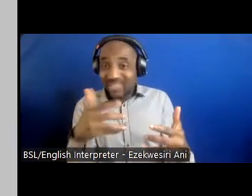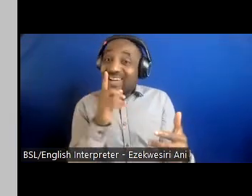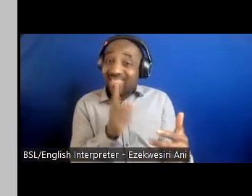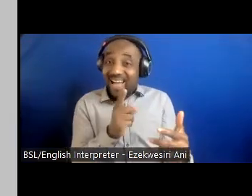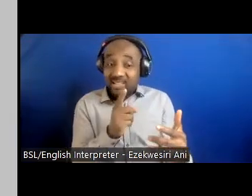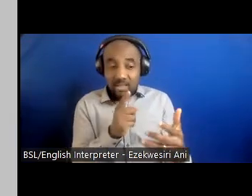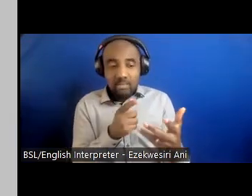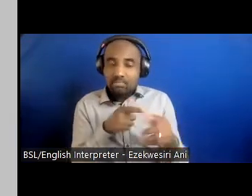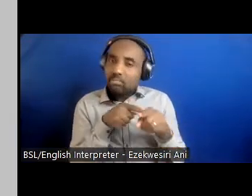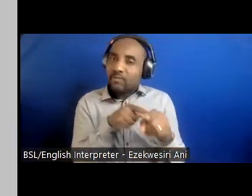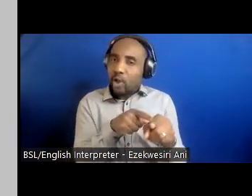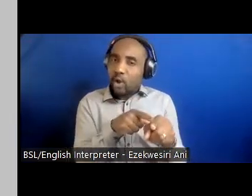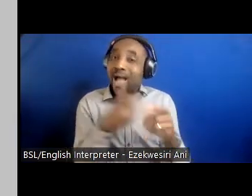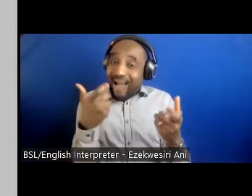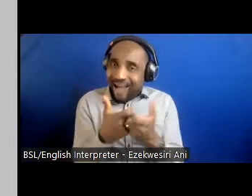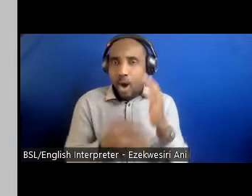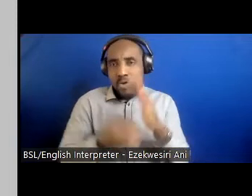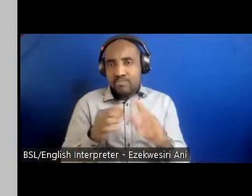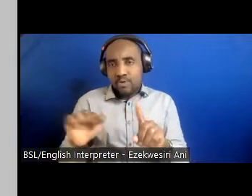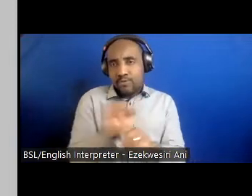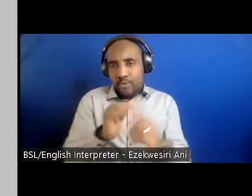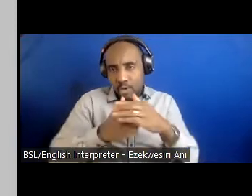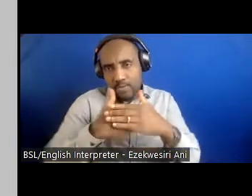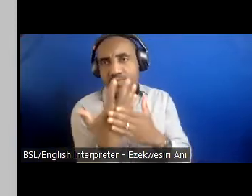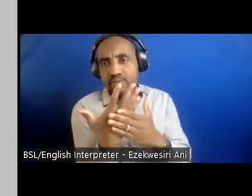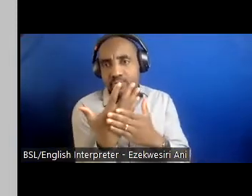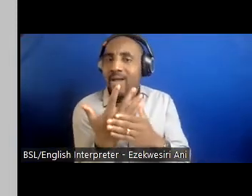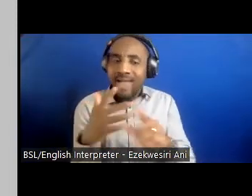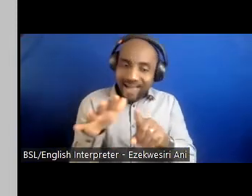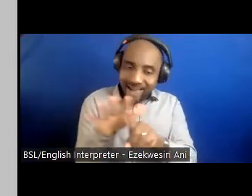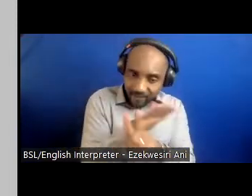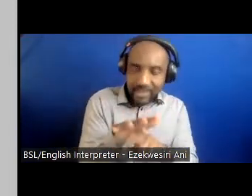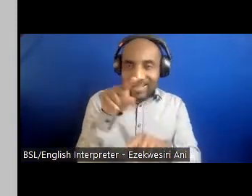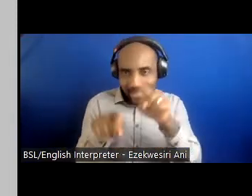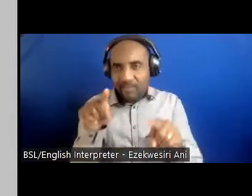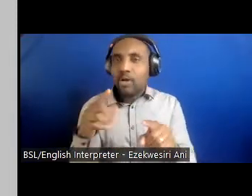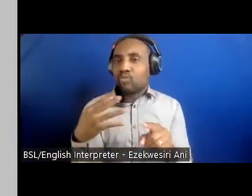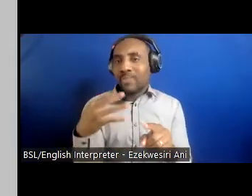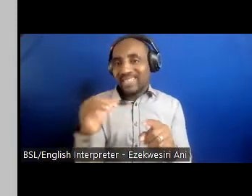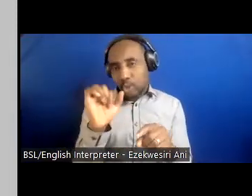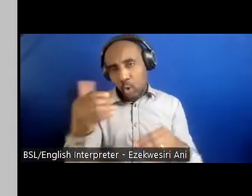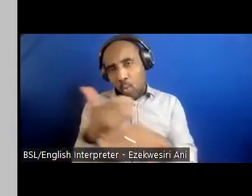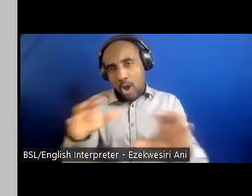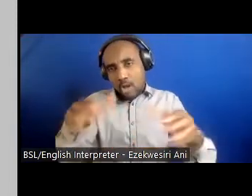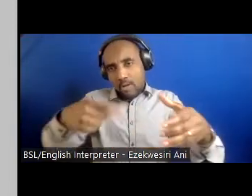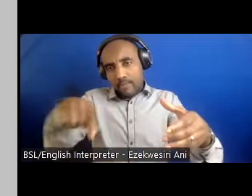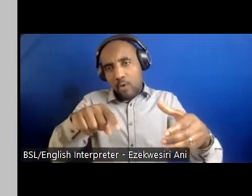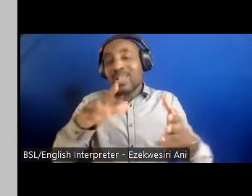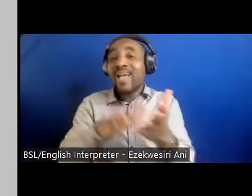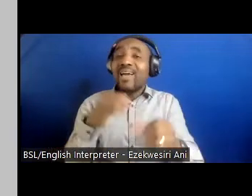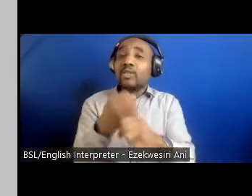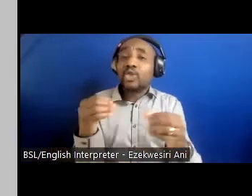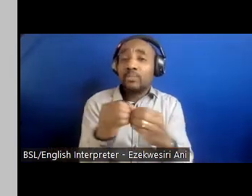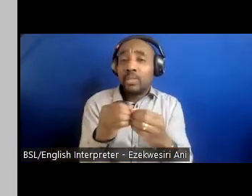performing and how they can improve their performance in the area of ethnically diverse representation in their workforce. NGBs can use